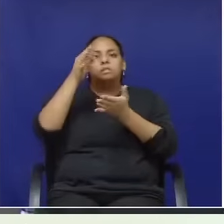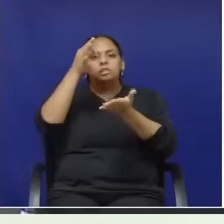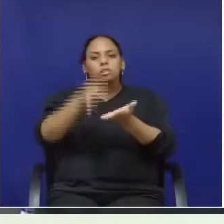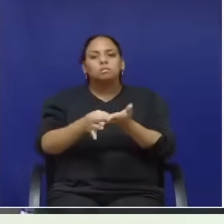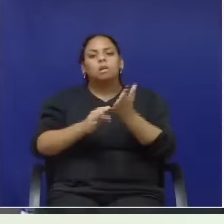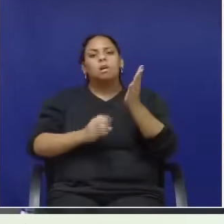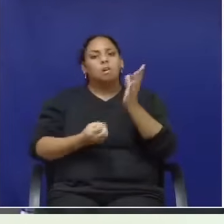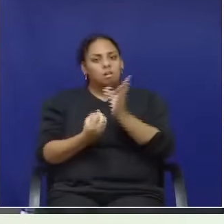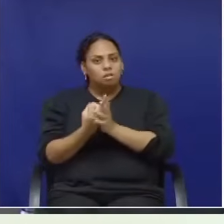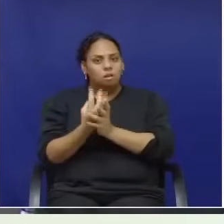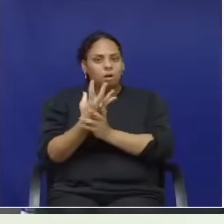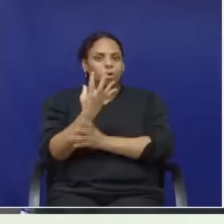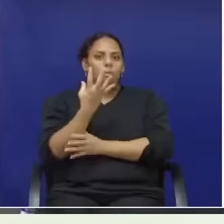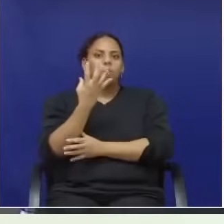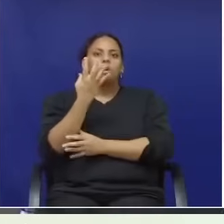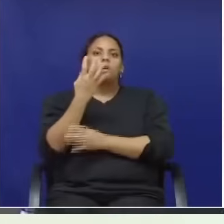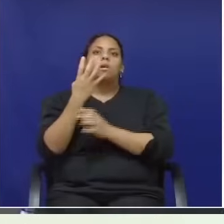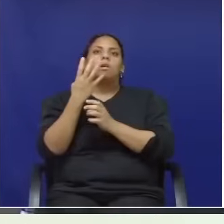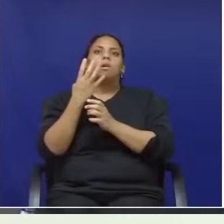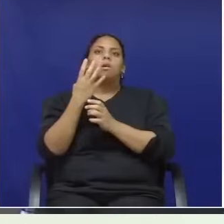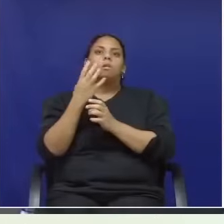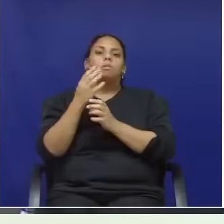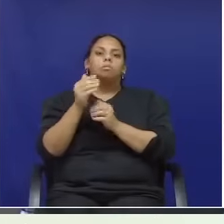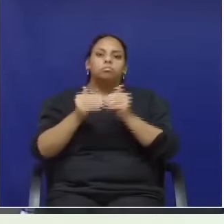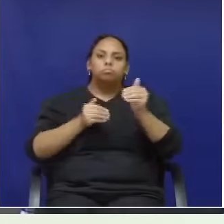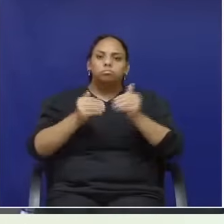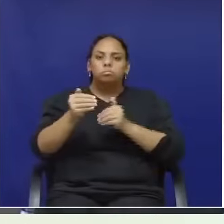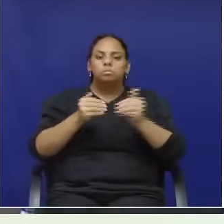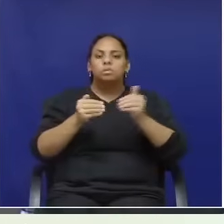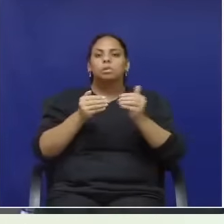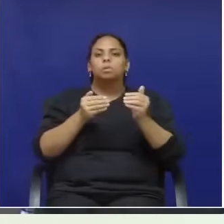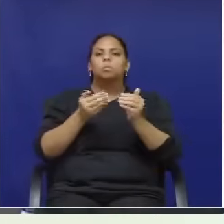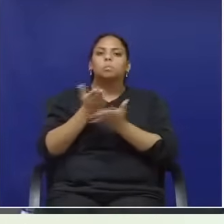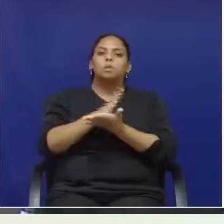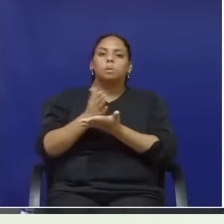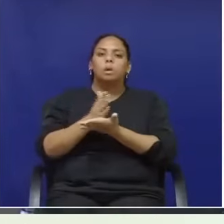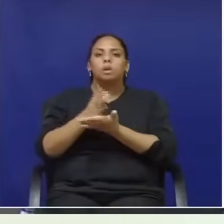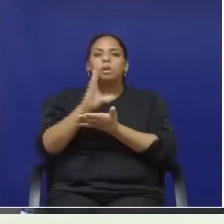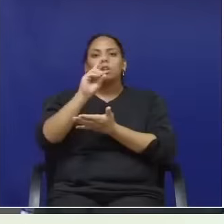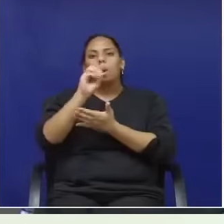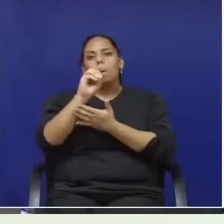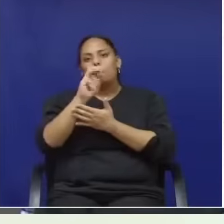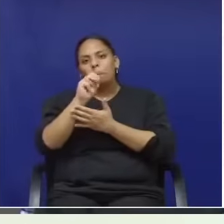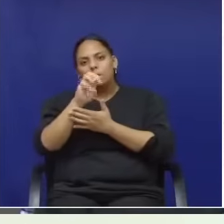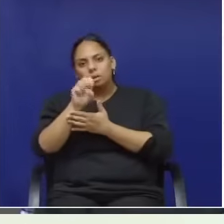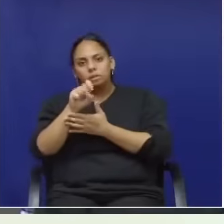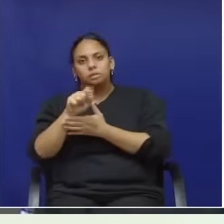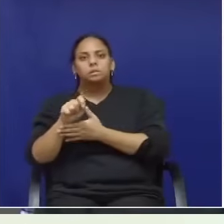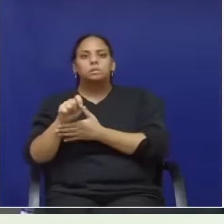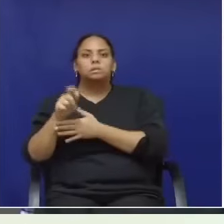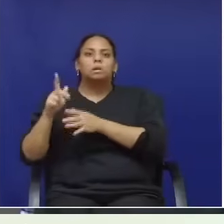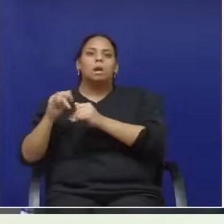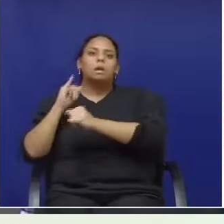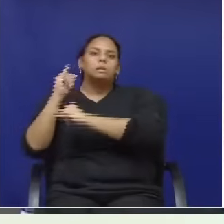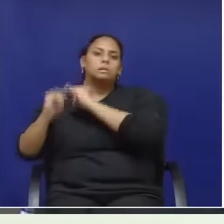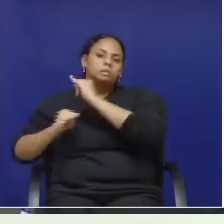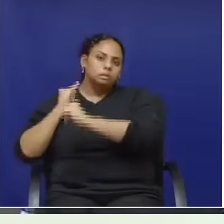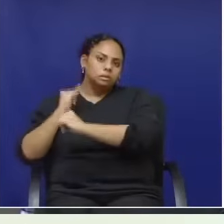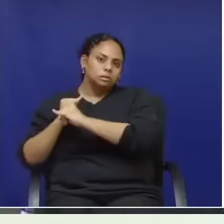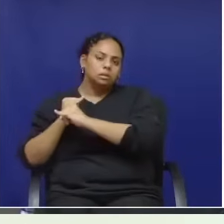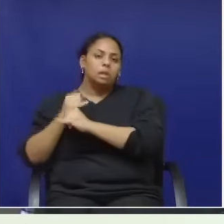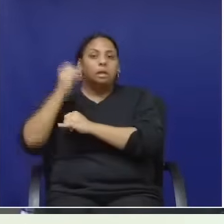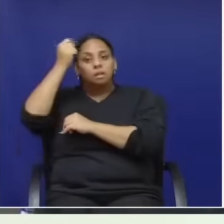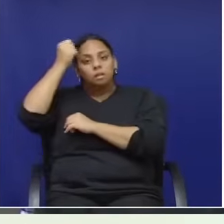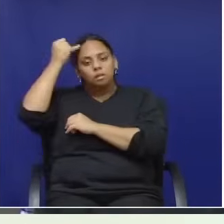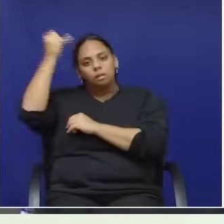growing level of coordination between domestic and international criminal syndicates. Intelligence